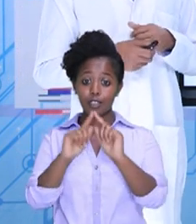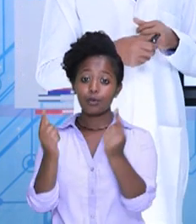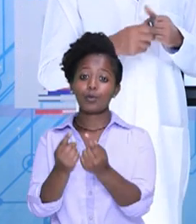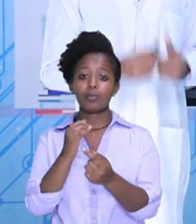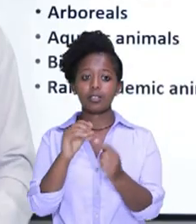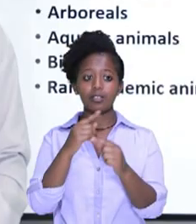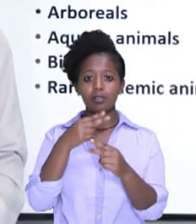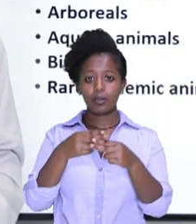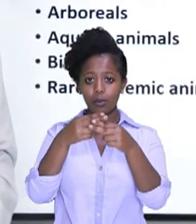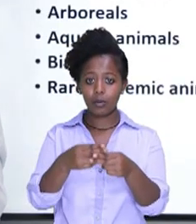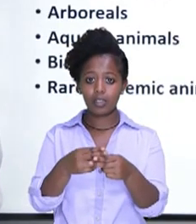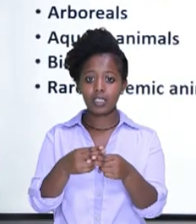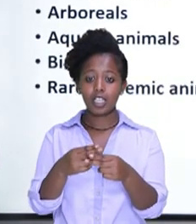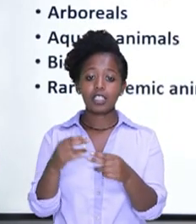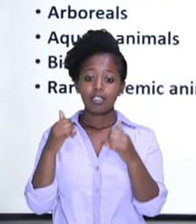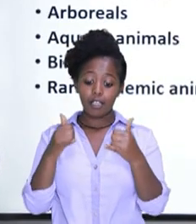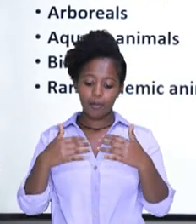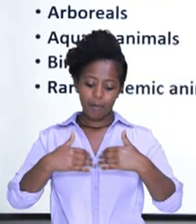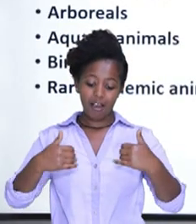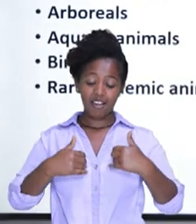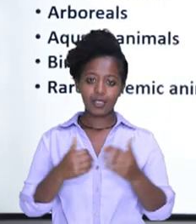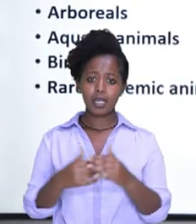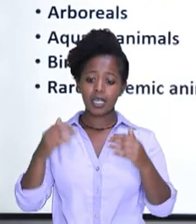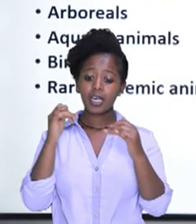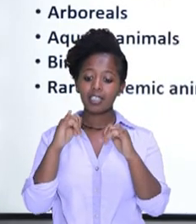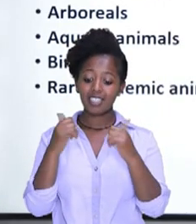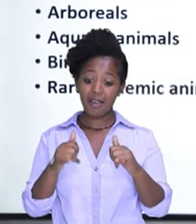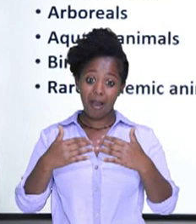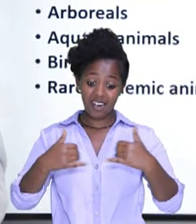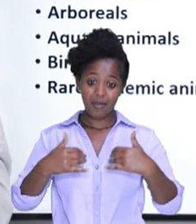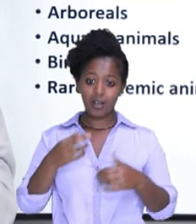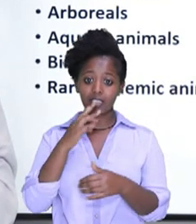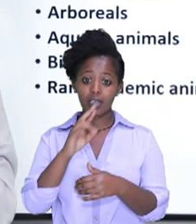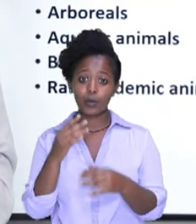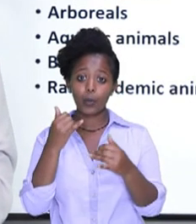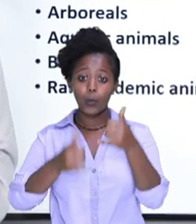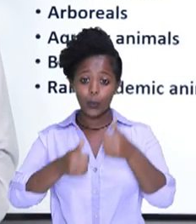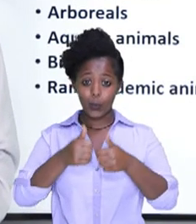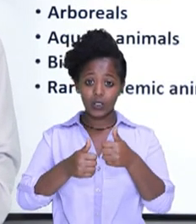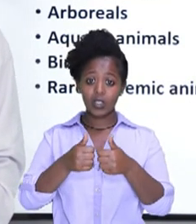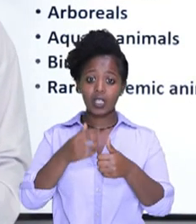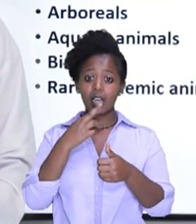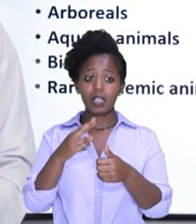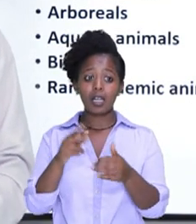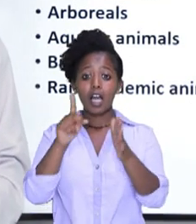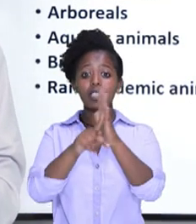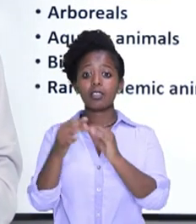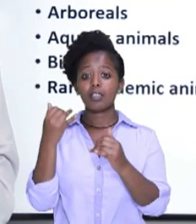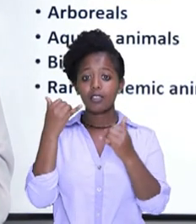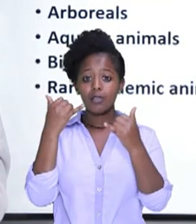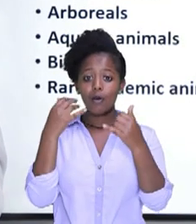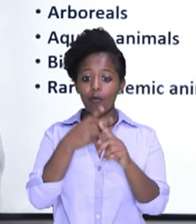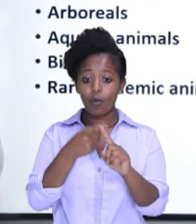called the game animals. Game animals are animals which are hunted for